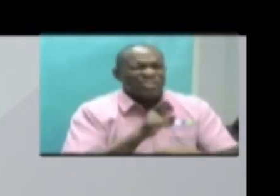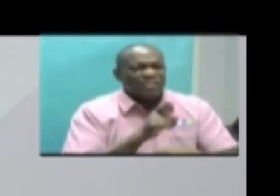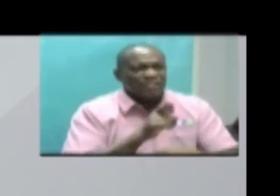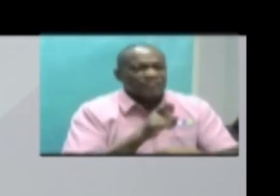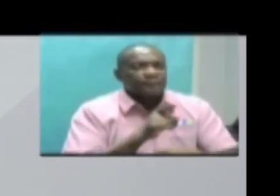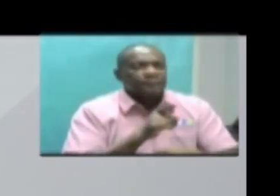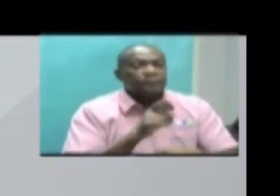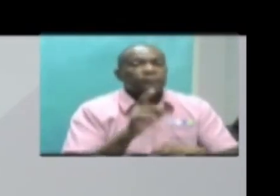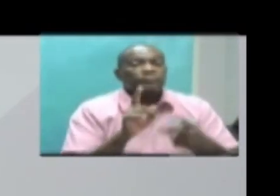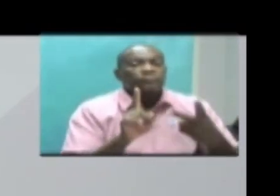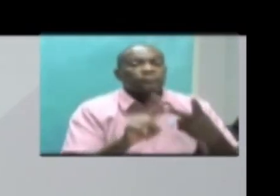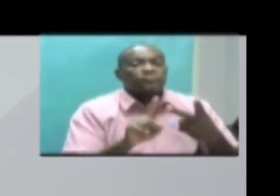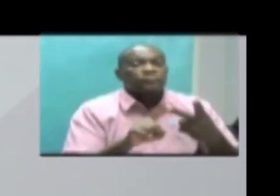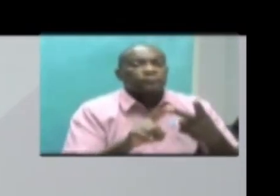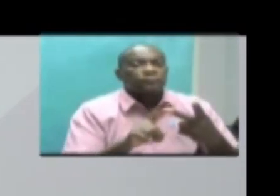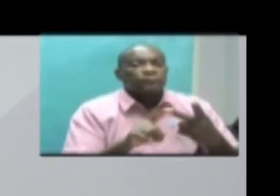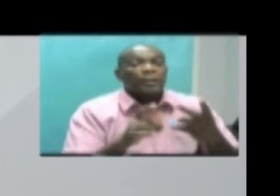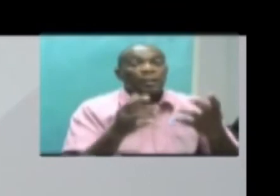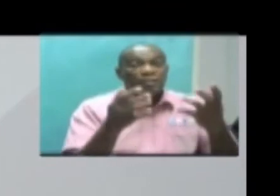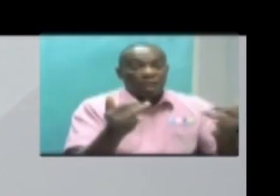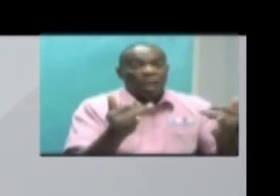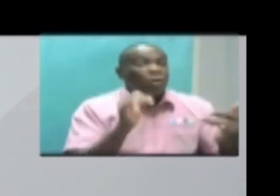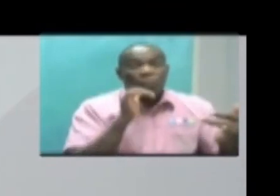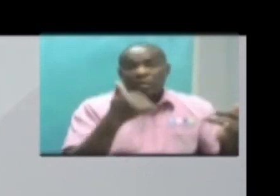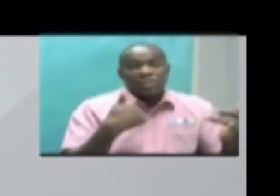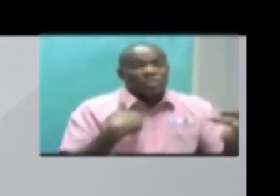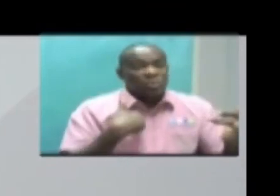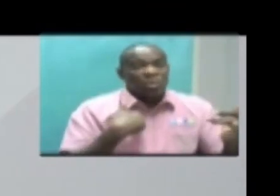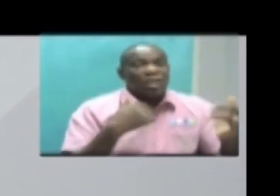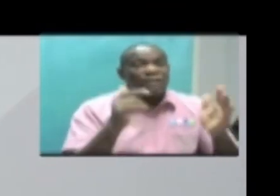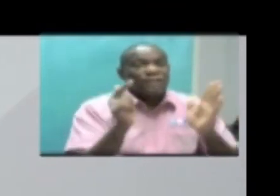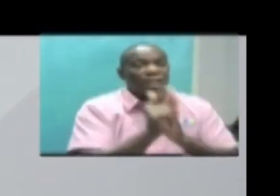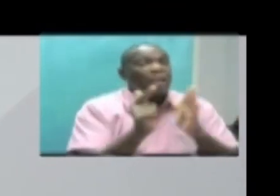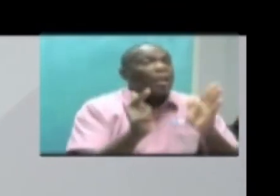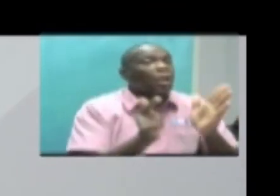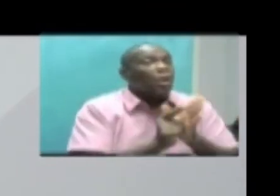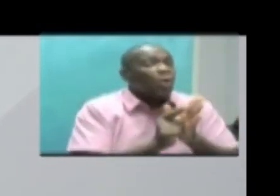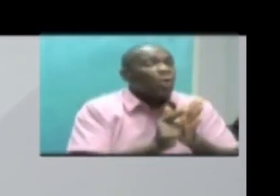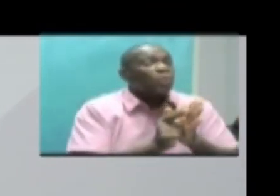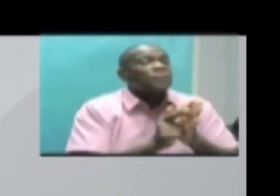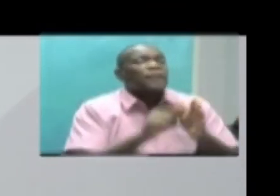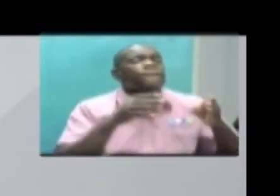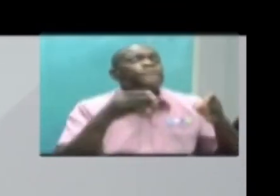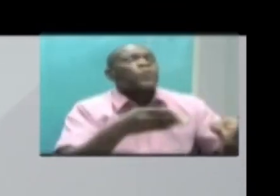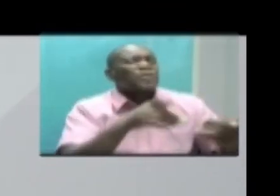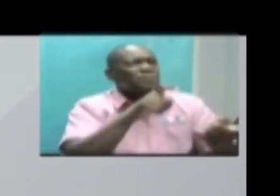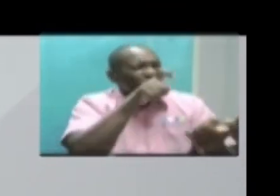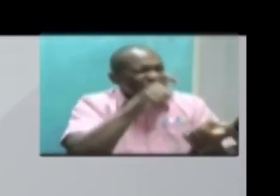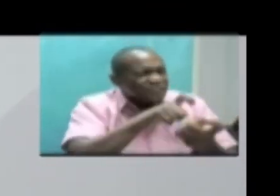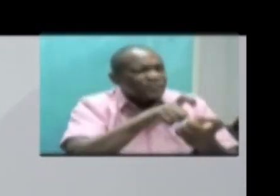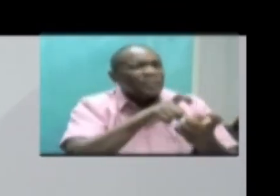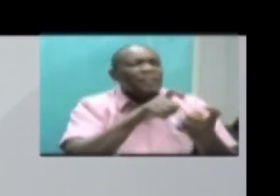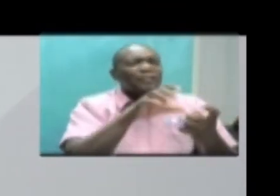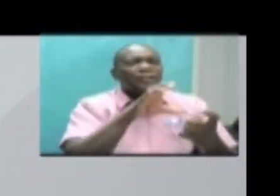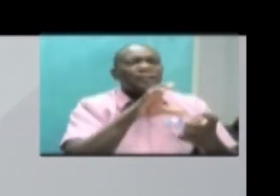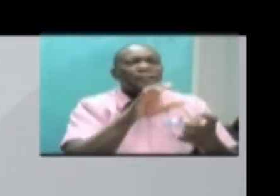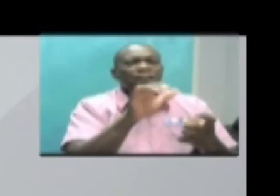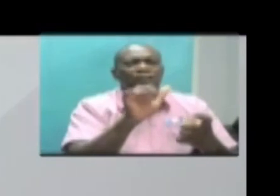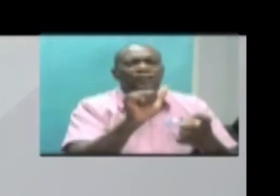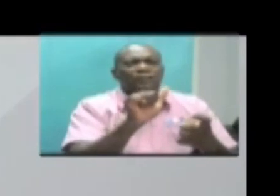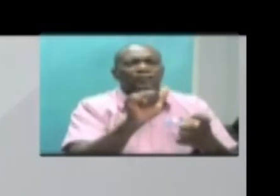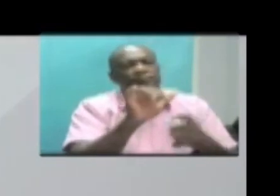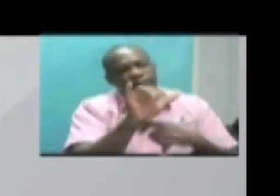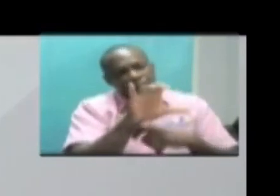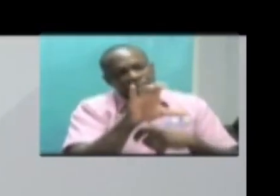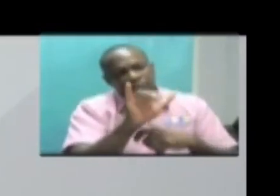now we don't have any laws, right now as we speak, that speak specifically to cybercrime. But that is being addressed